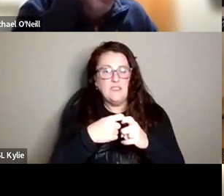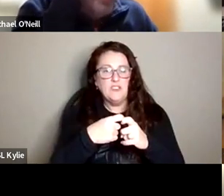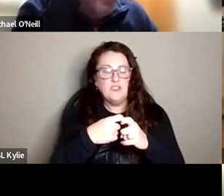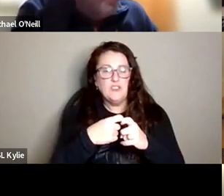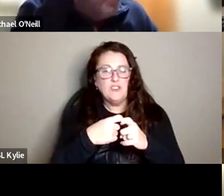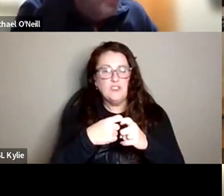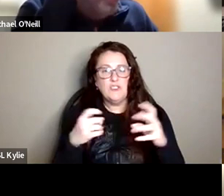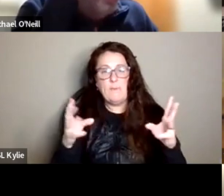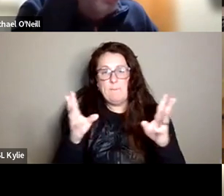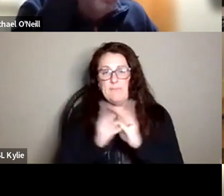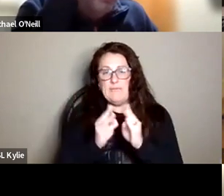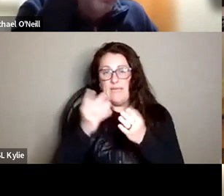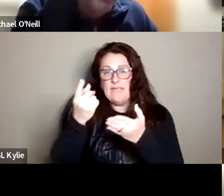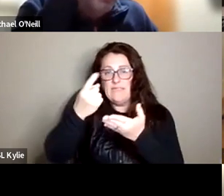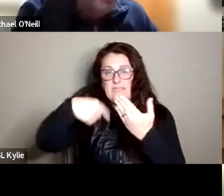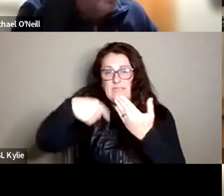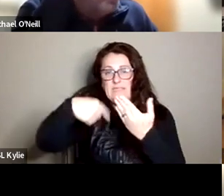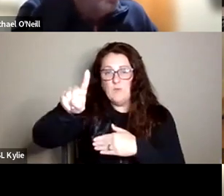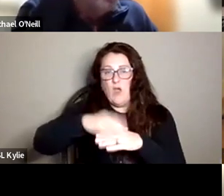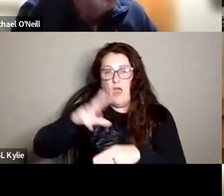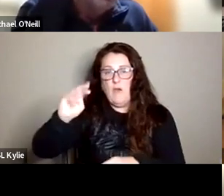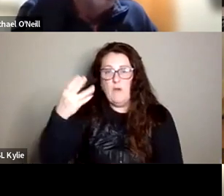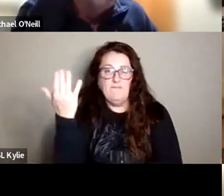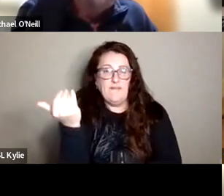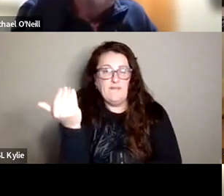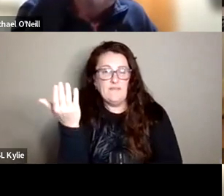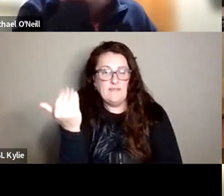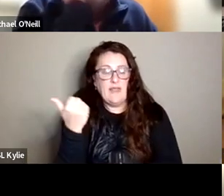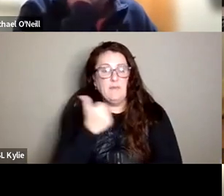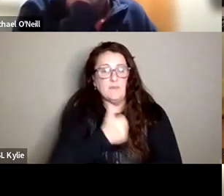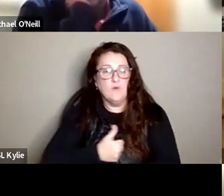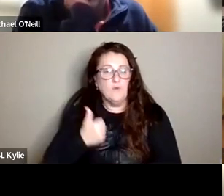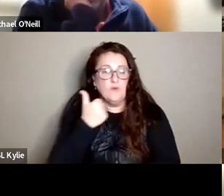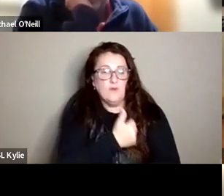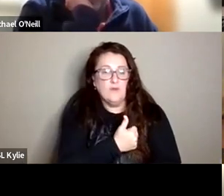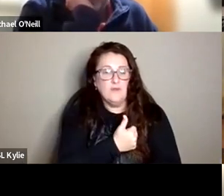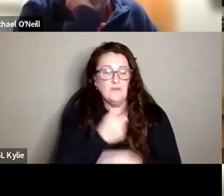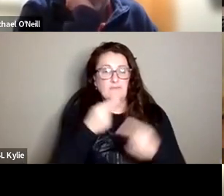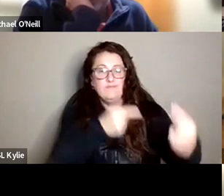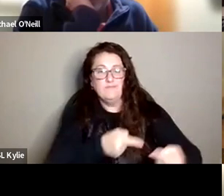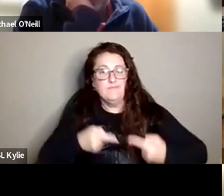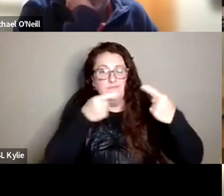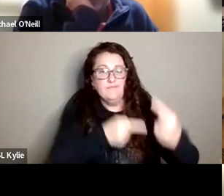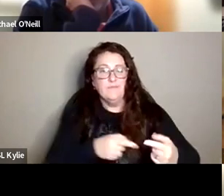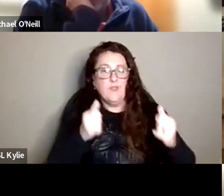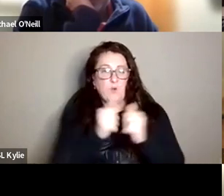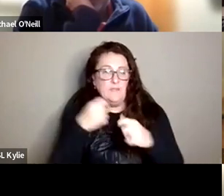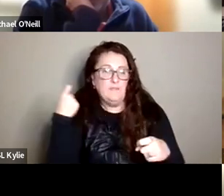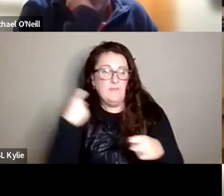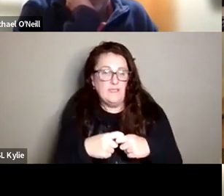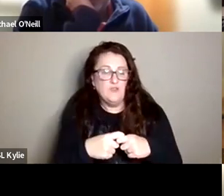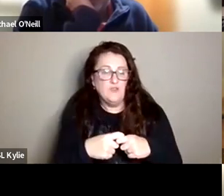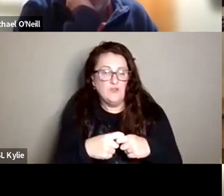next week, March 15th. So I apologize that we're having this difficulty.